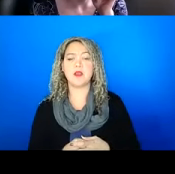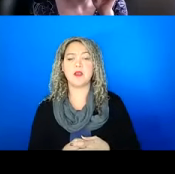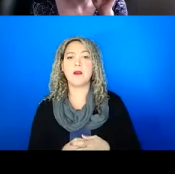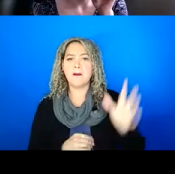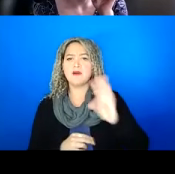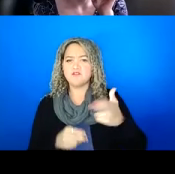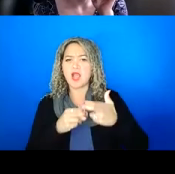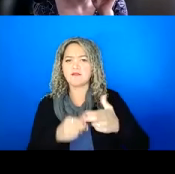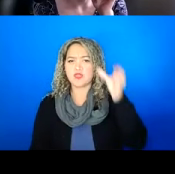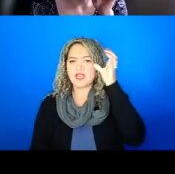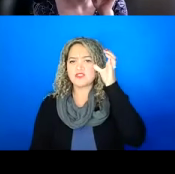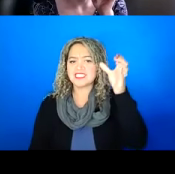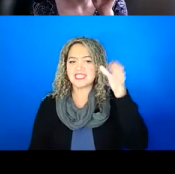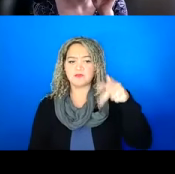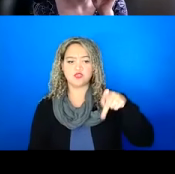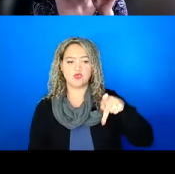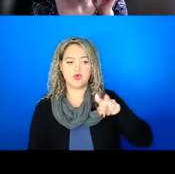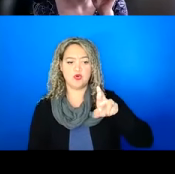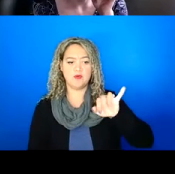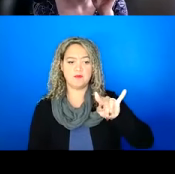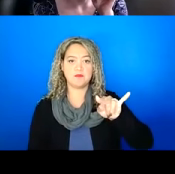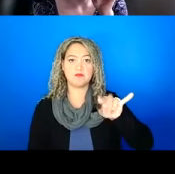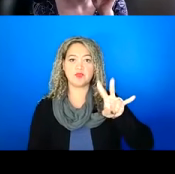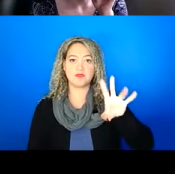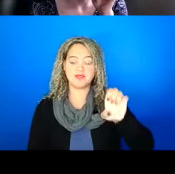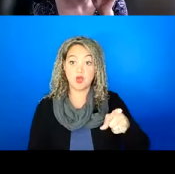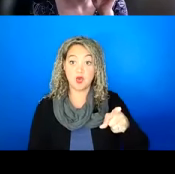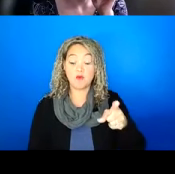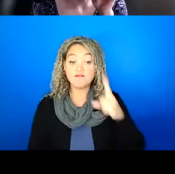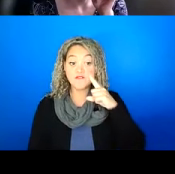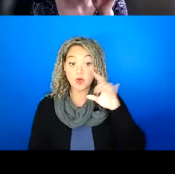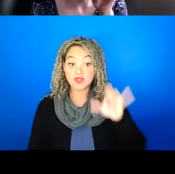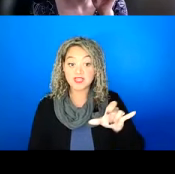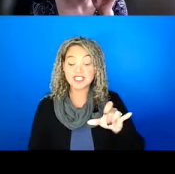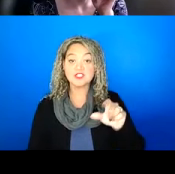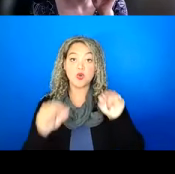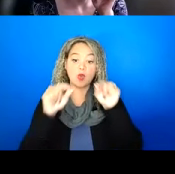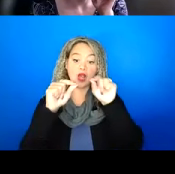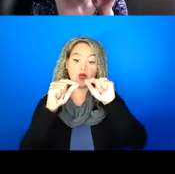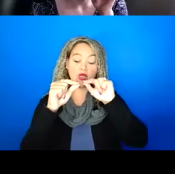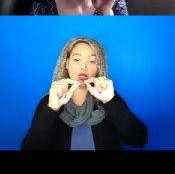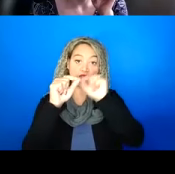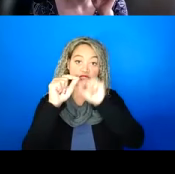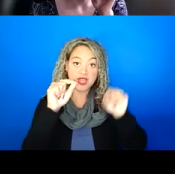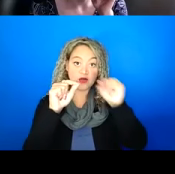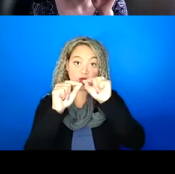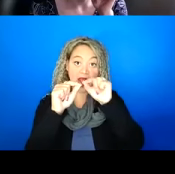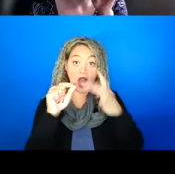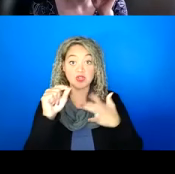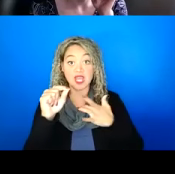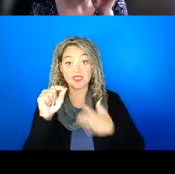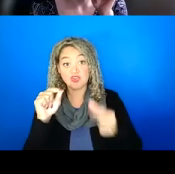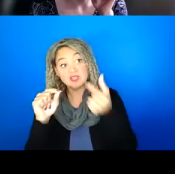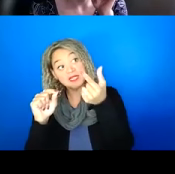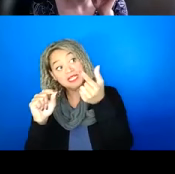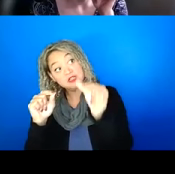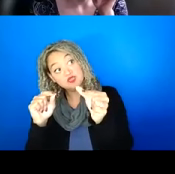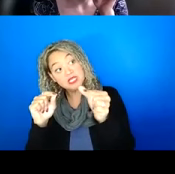primitives. So look, for this object here, the primitives would be, well, they're round, they're usually green or